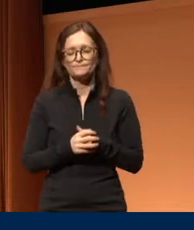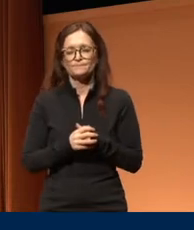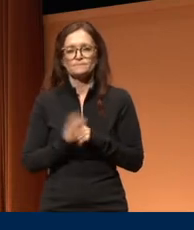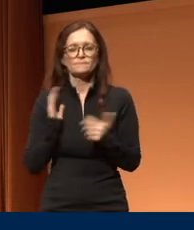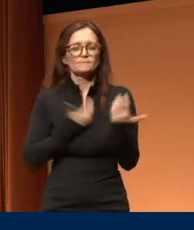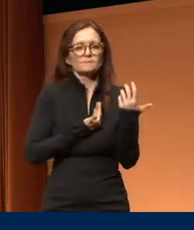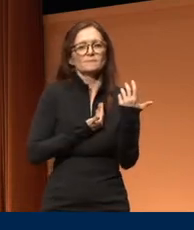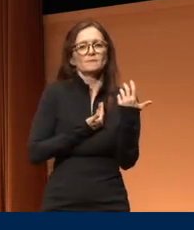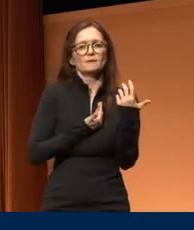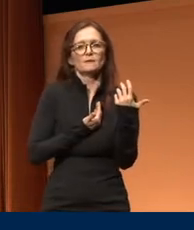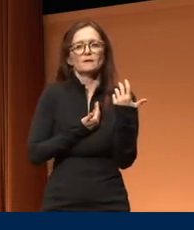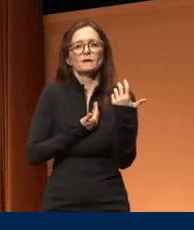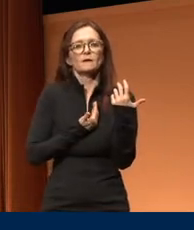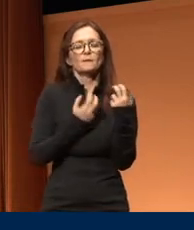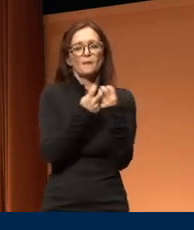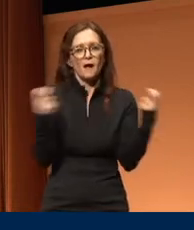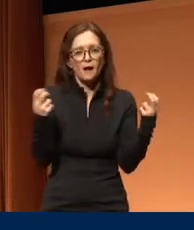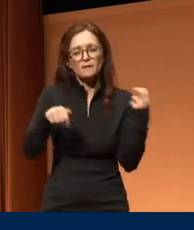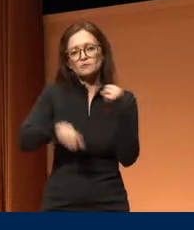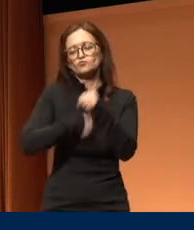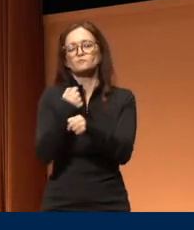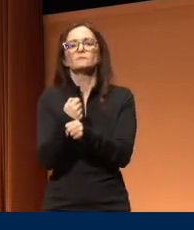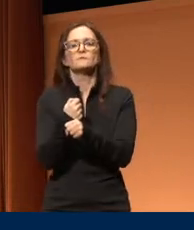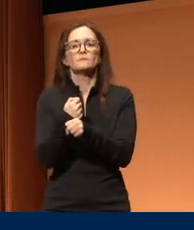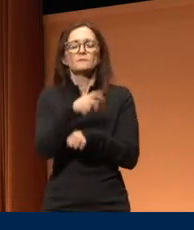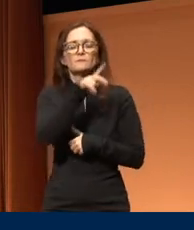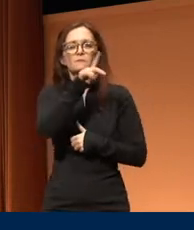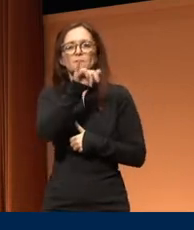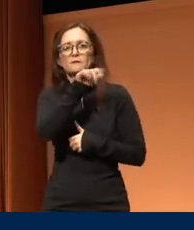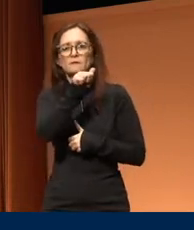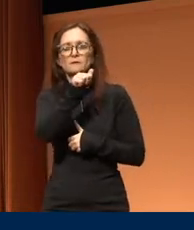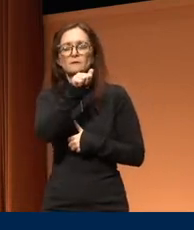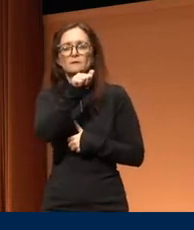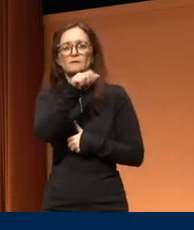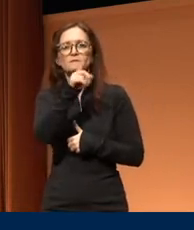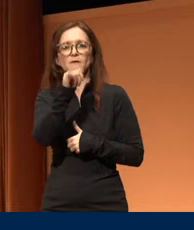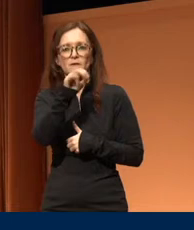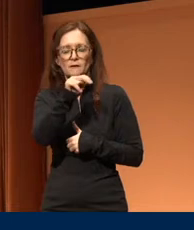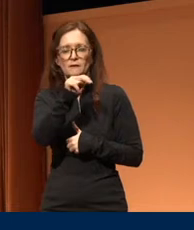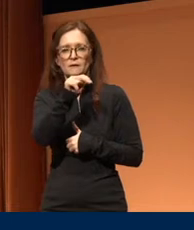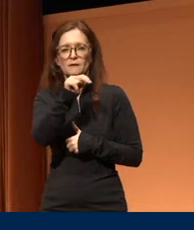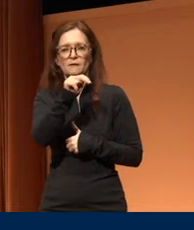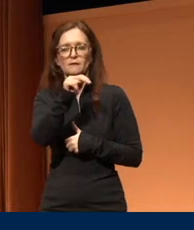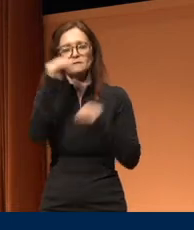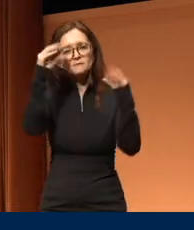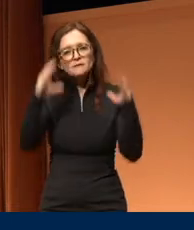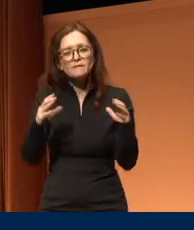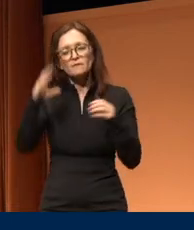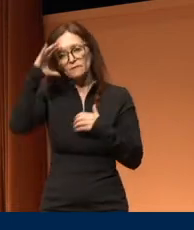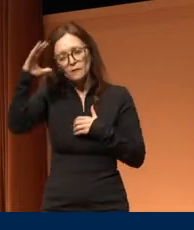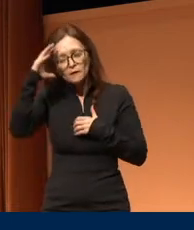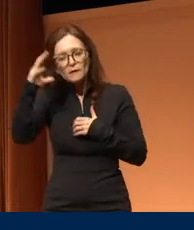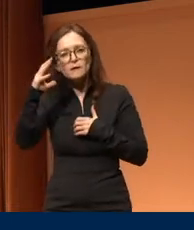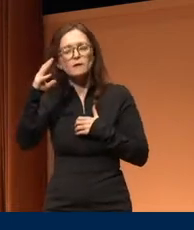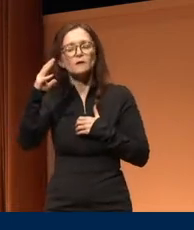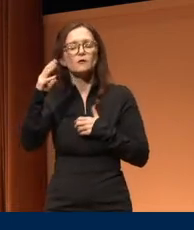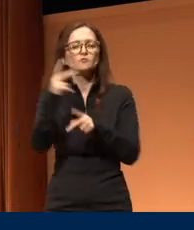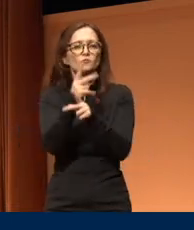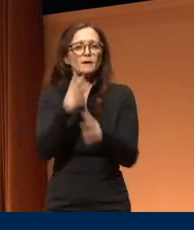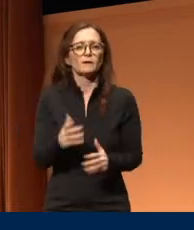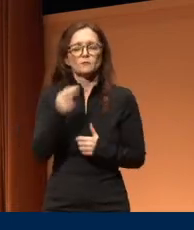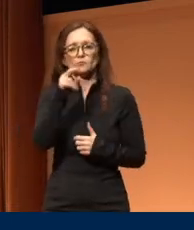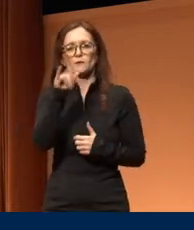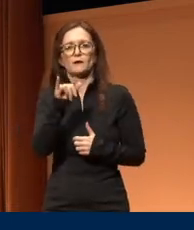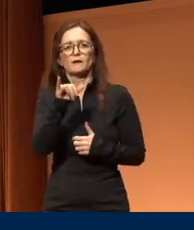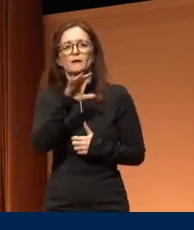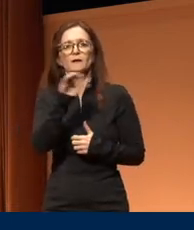Our symposiums this year are Kyla Ebels-Duggan, Professor of Philosophy and Director of the Brady Program